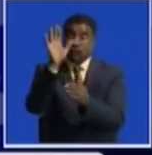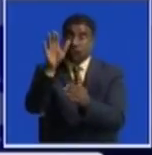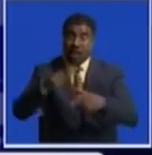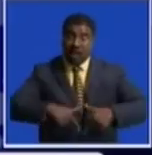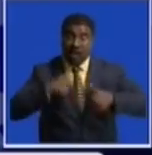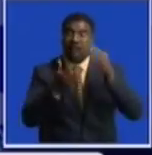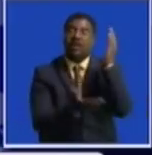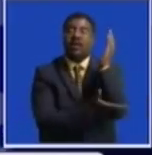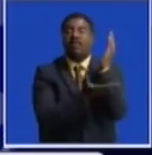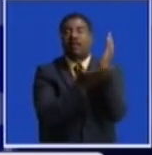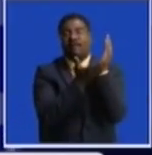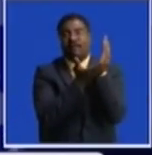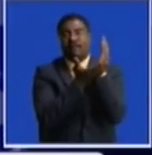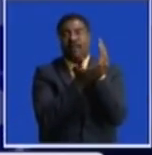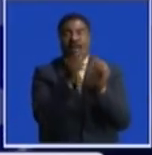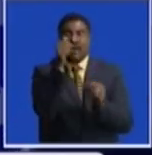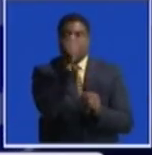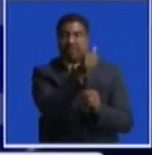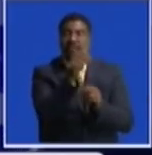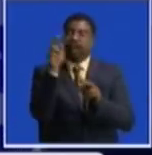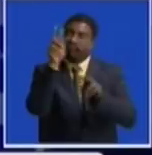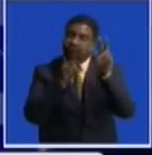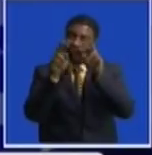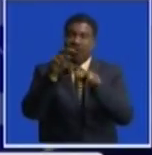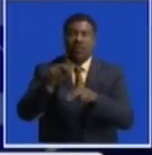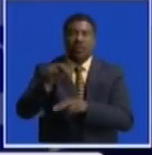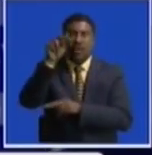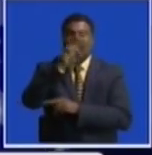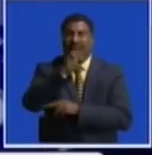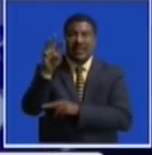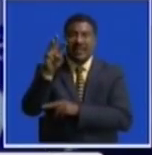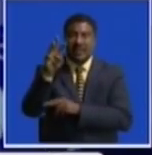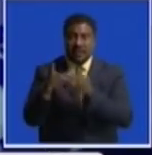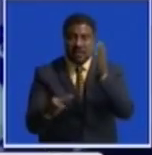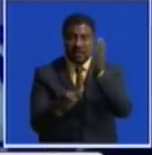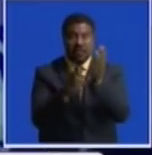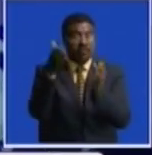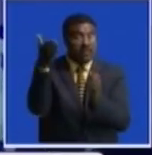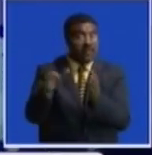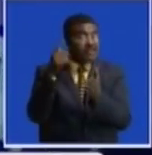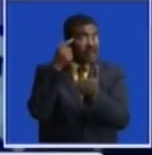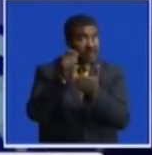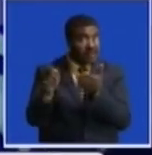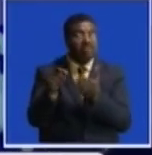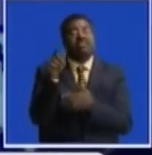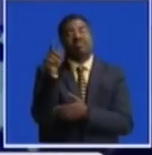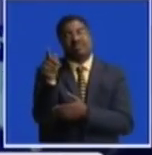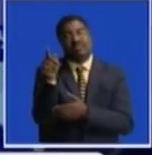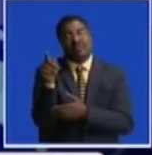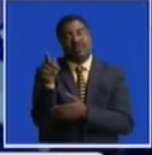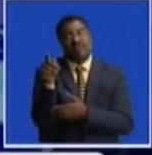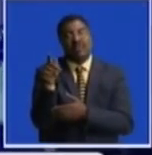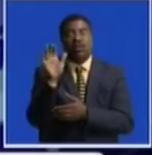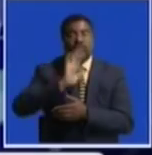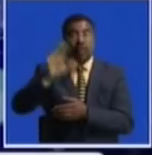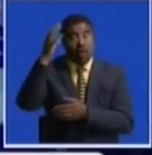lives. Ms. Piri was speaking when she paid a courtesy call on Northwestern Province Deputy Permanent Secretary Douglas Ngimbu at